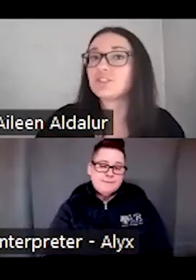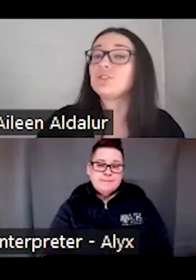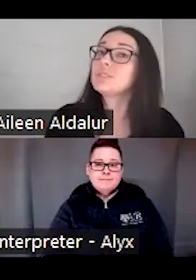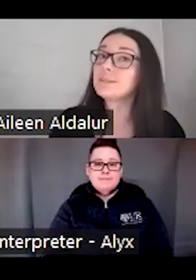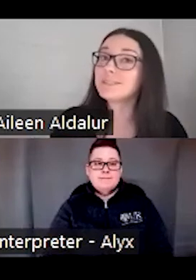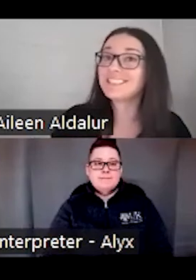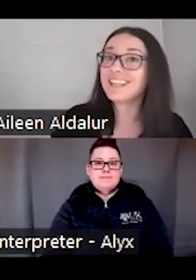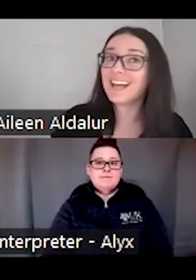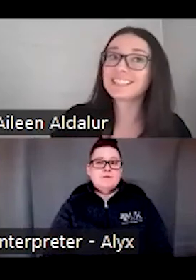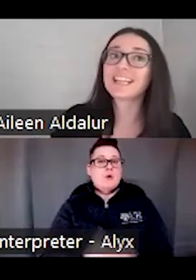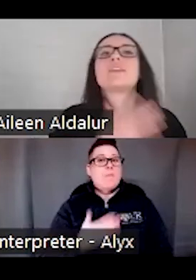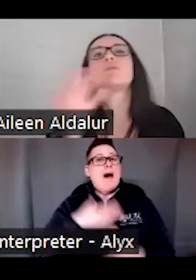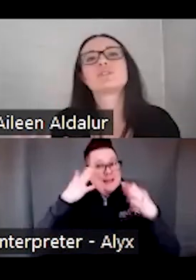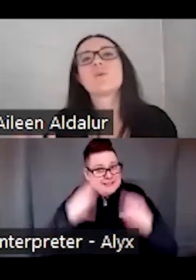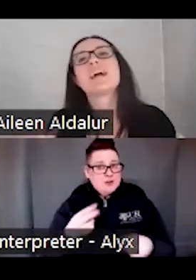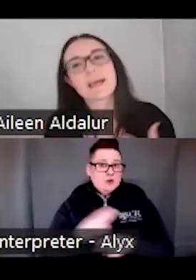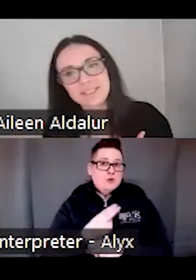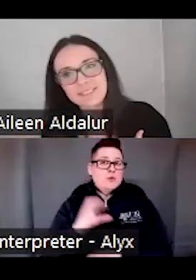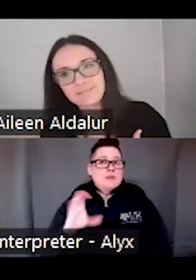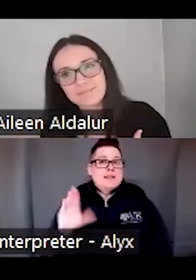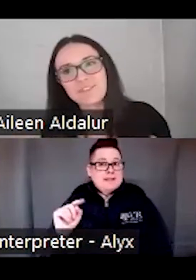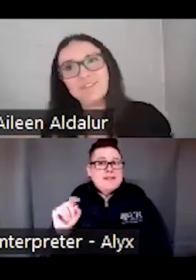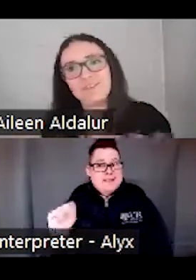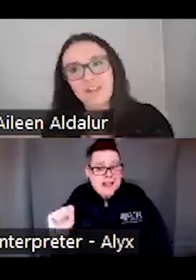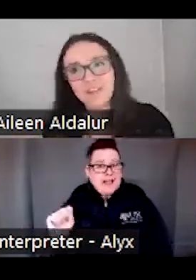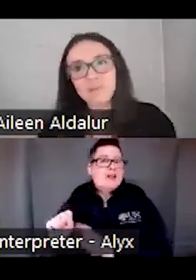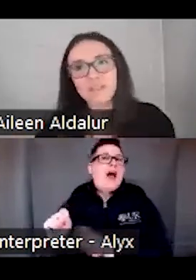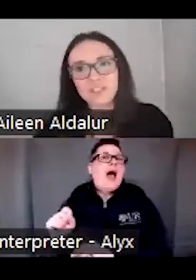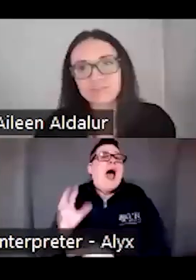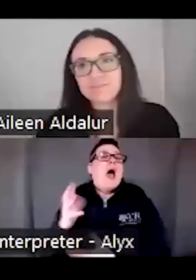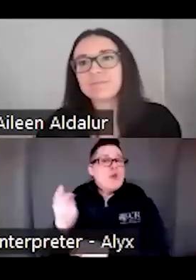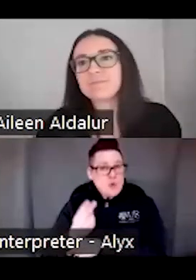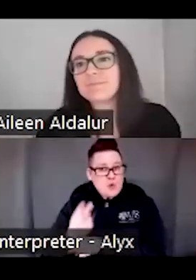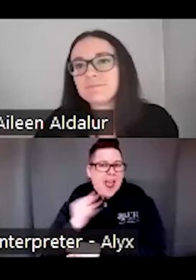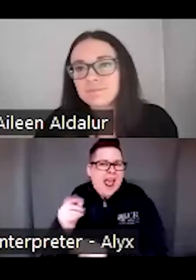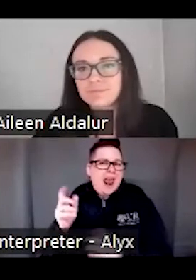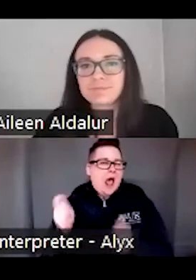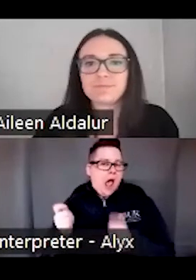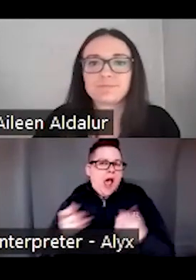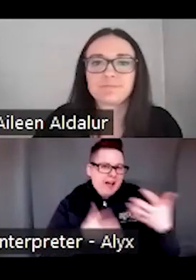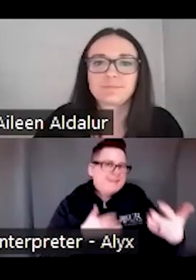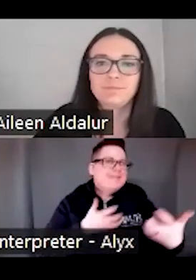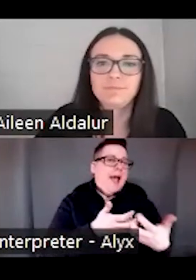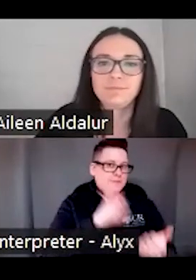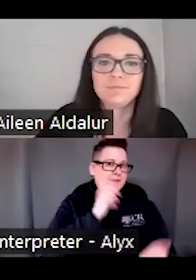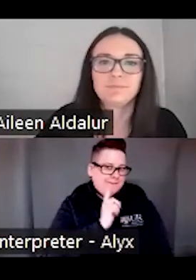my decision to choose CBT-TS and also adapt it for the new target population.